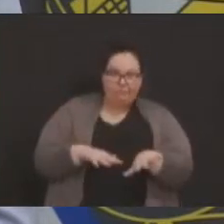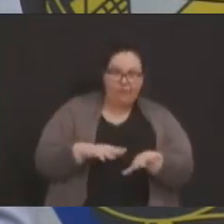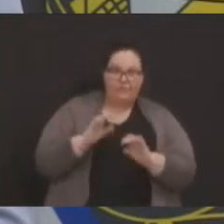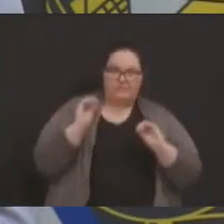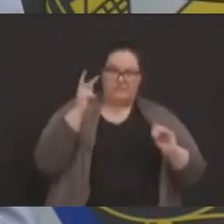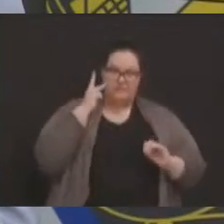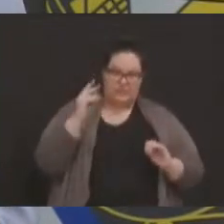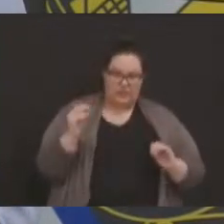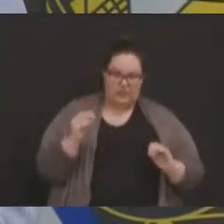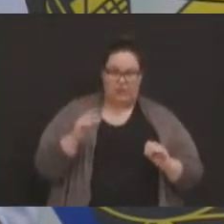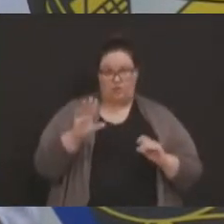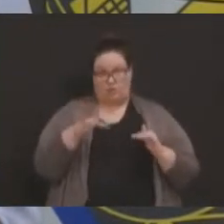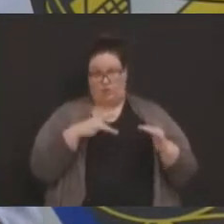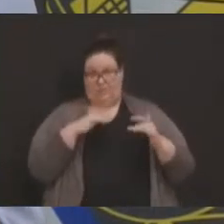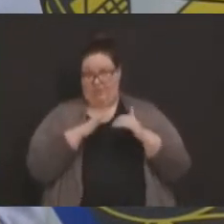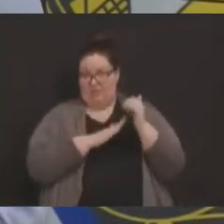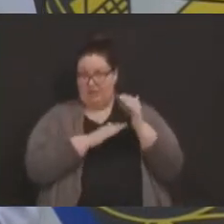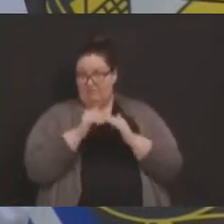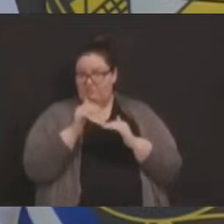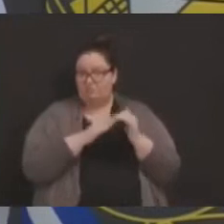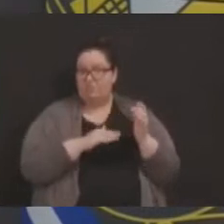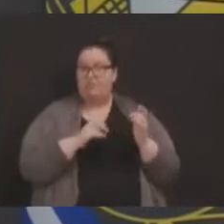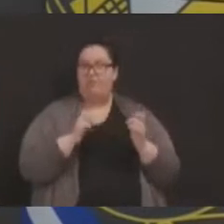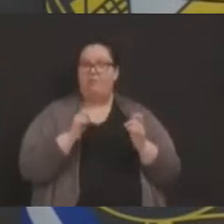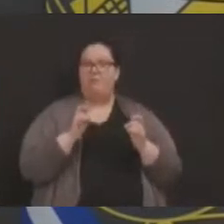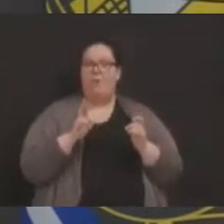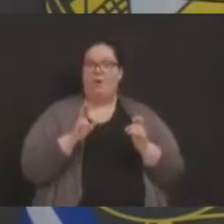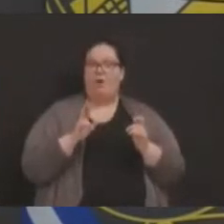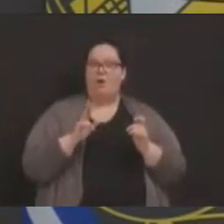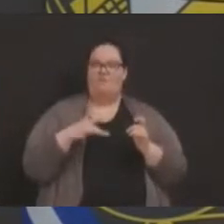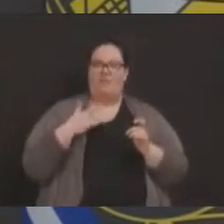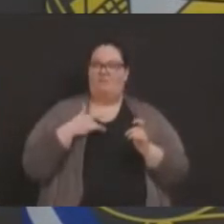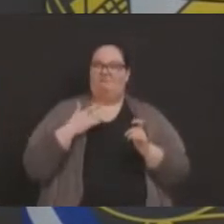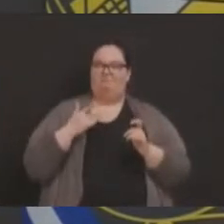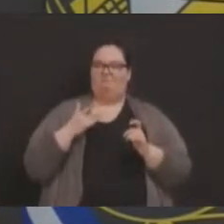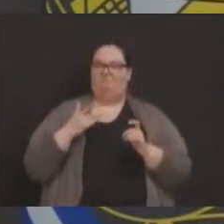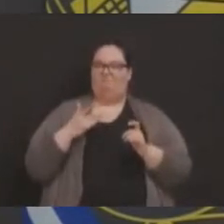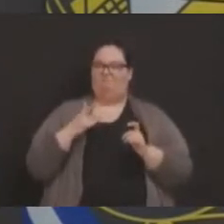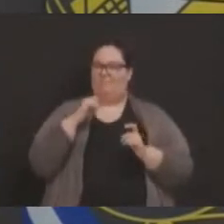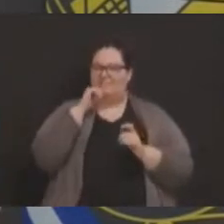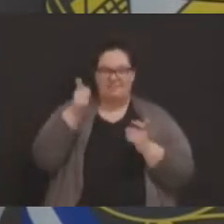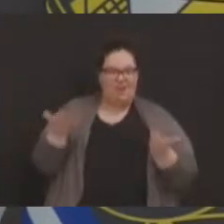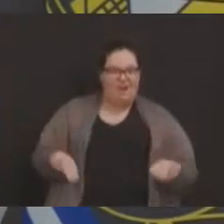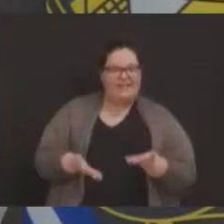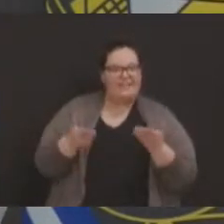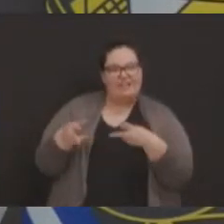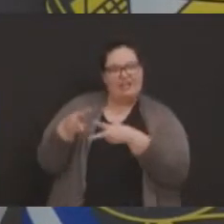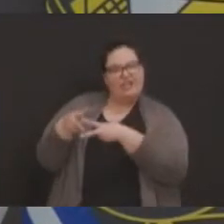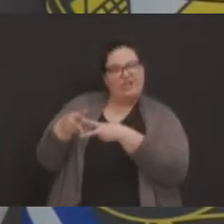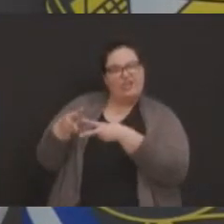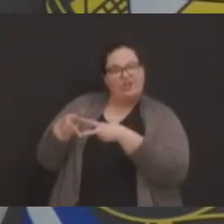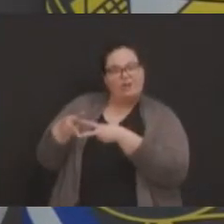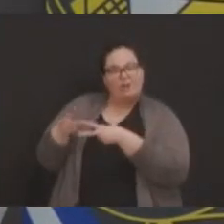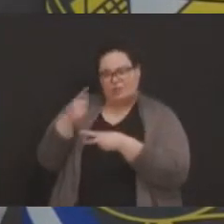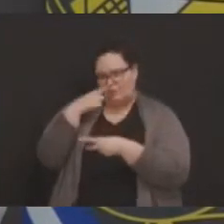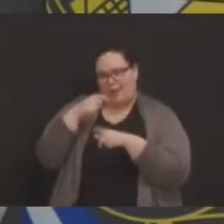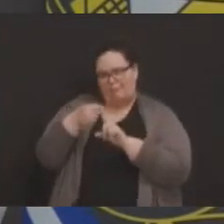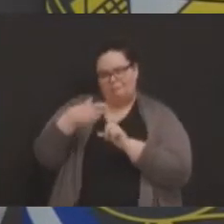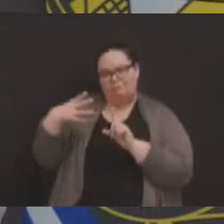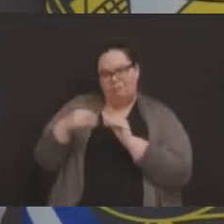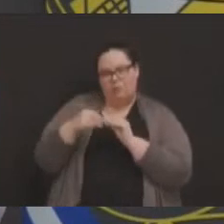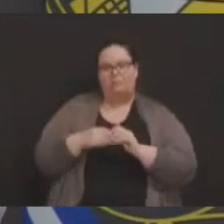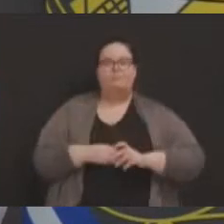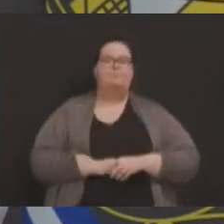that? Well, we do have criteria around which samples we send to NML for analysis and